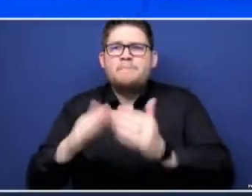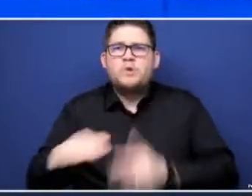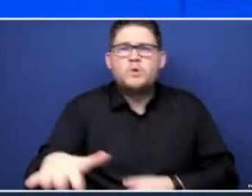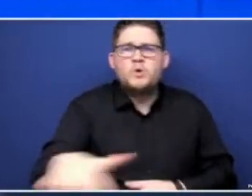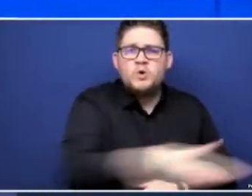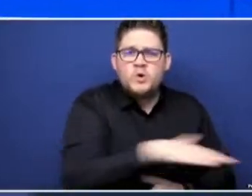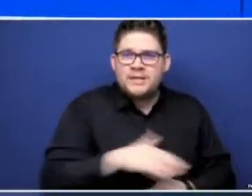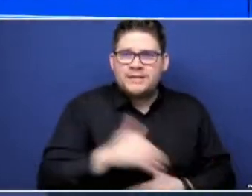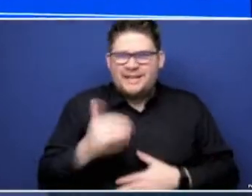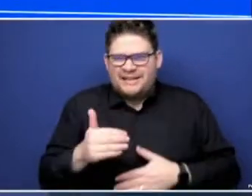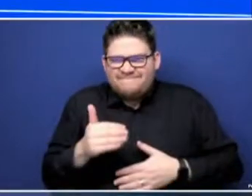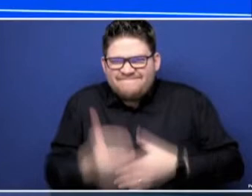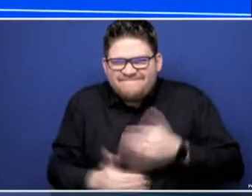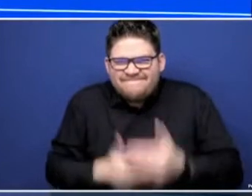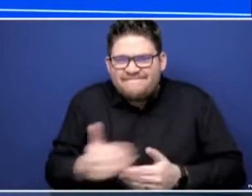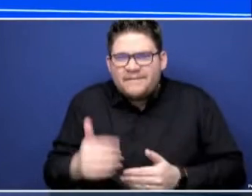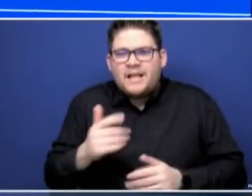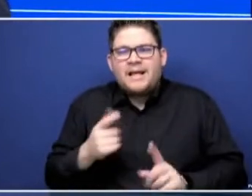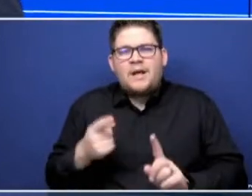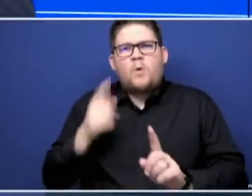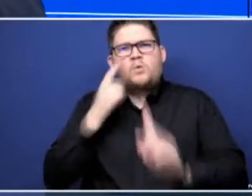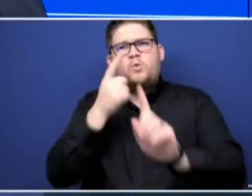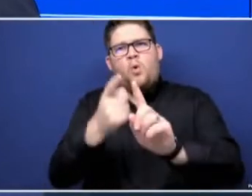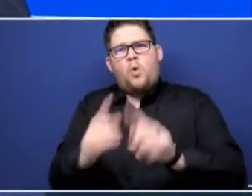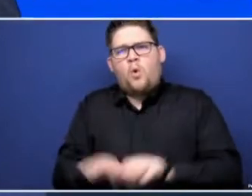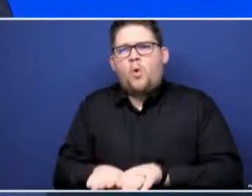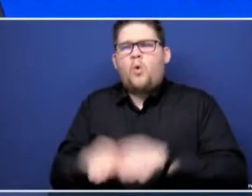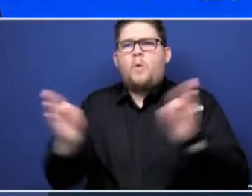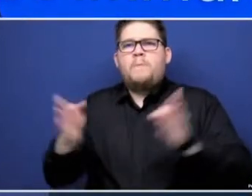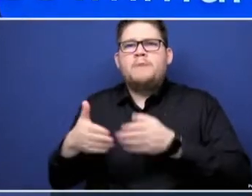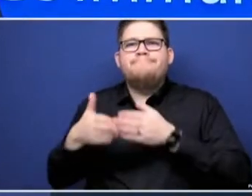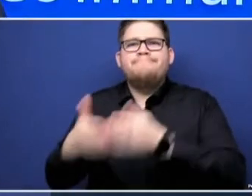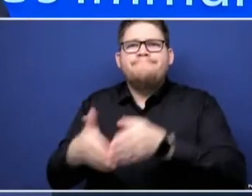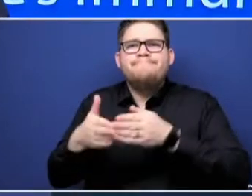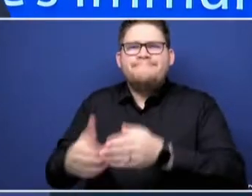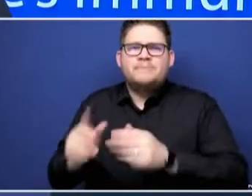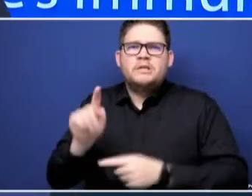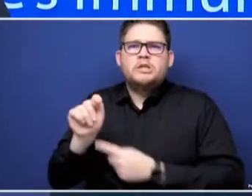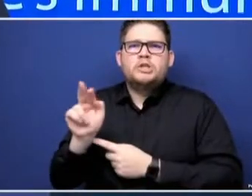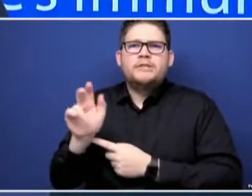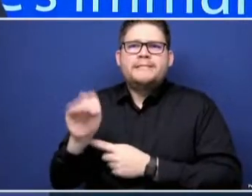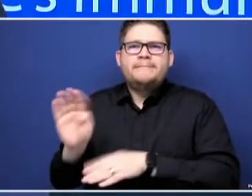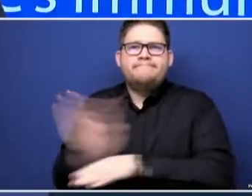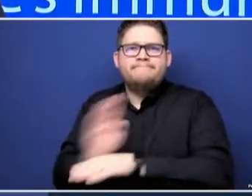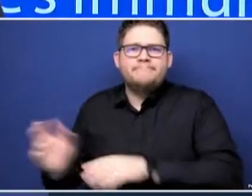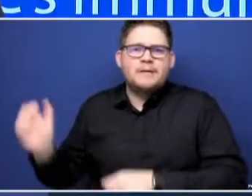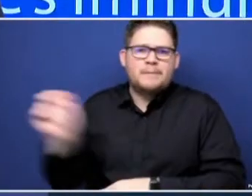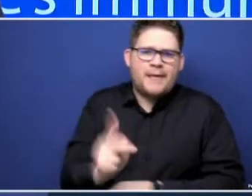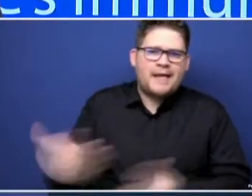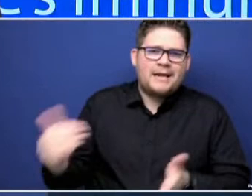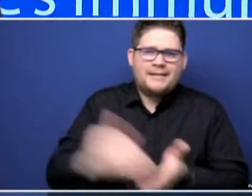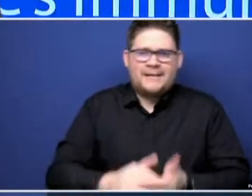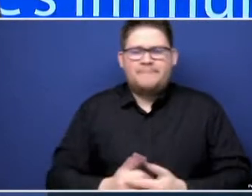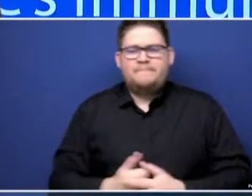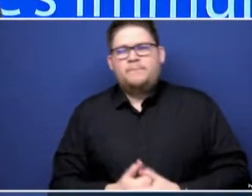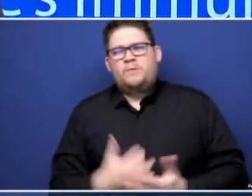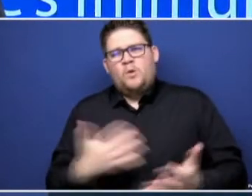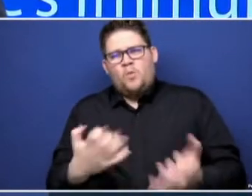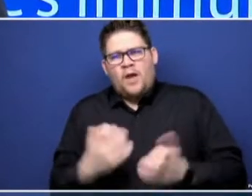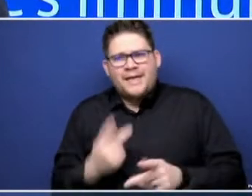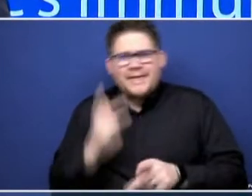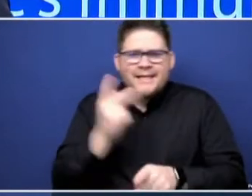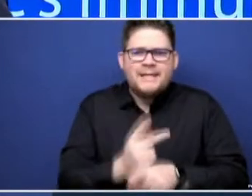Thanks very much for that, Kathy, and thanks to both of you for stepping up to help us get past what has been the most extraordinary of